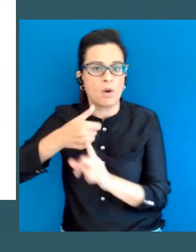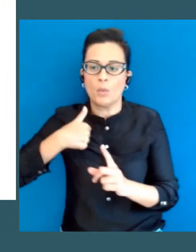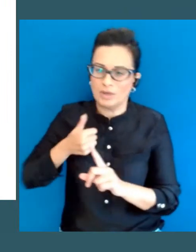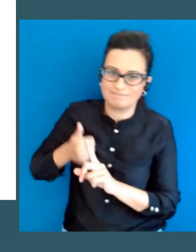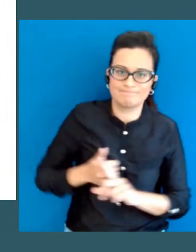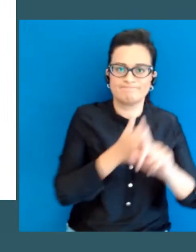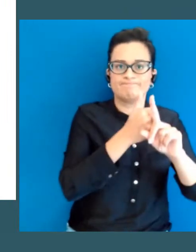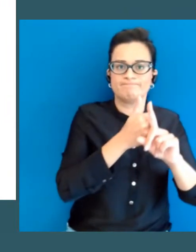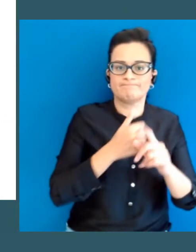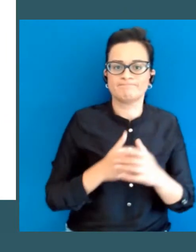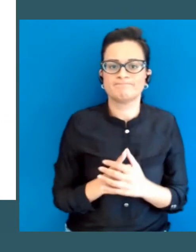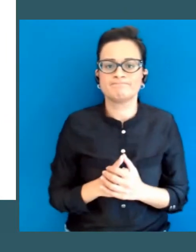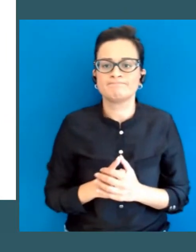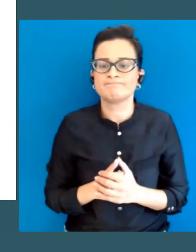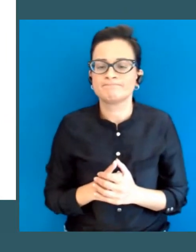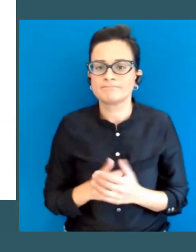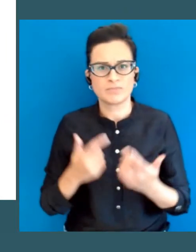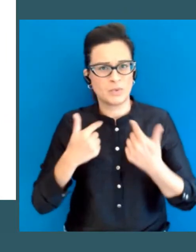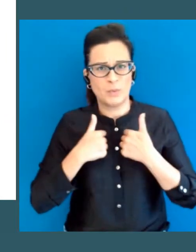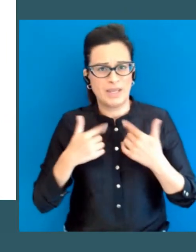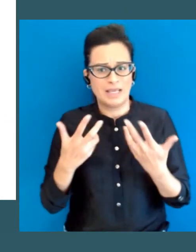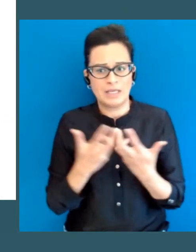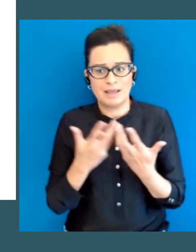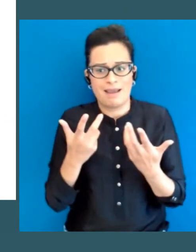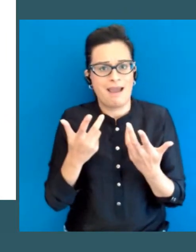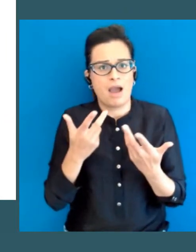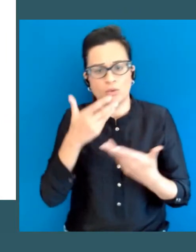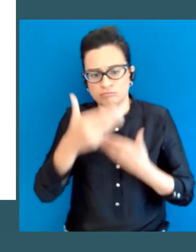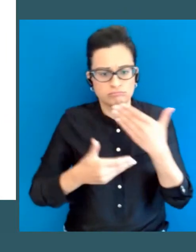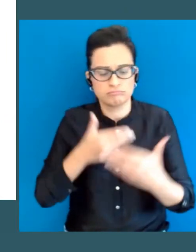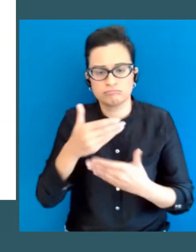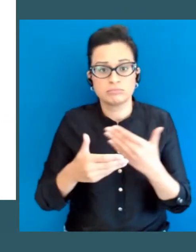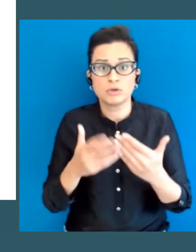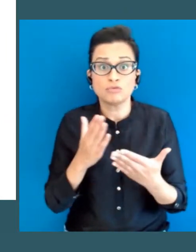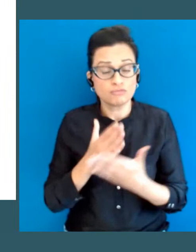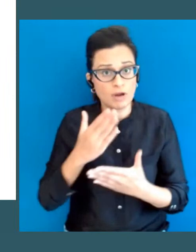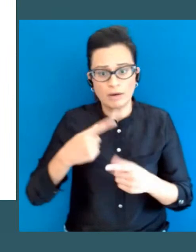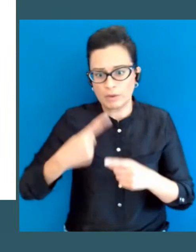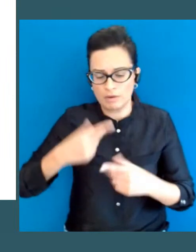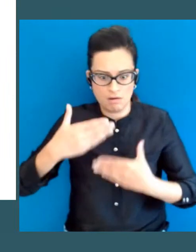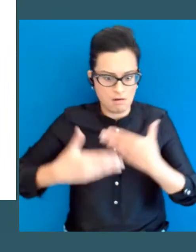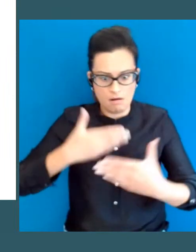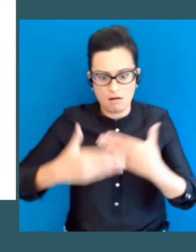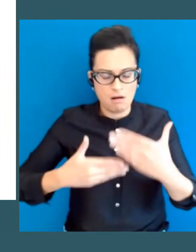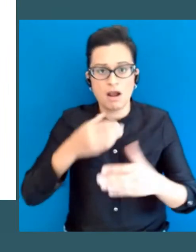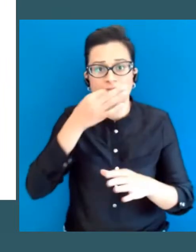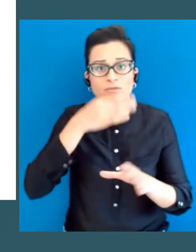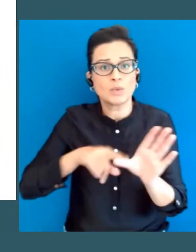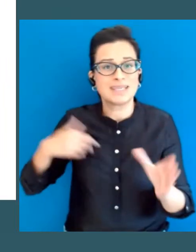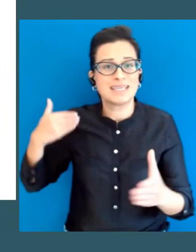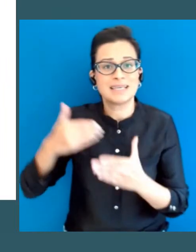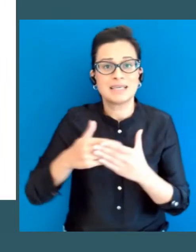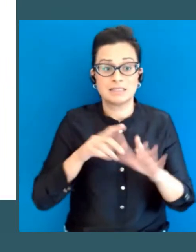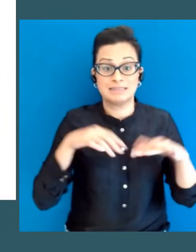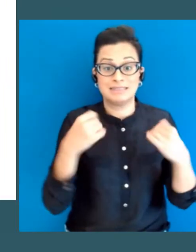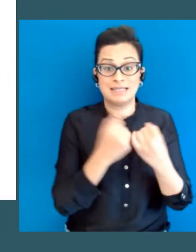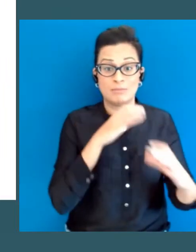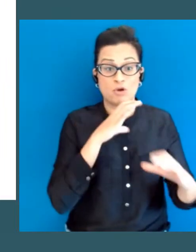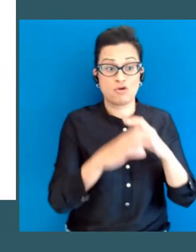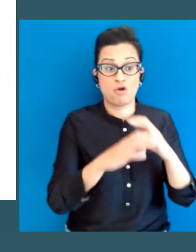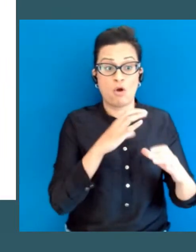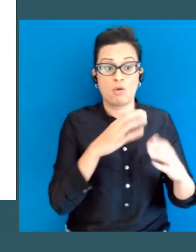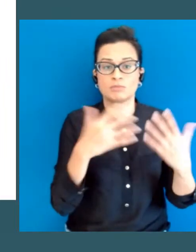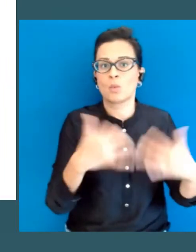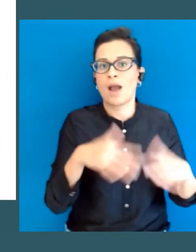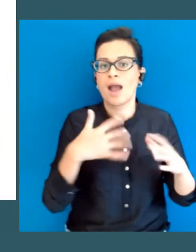So how do we do this? So it's really moved forwards in the last few years. We've got an amazing comms team who manage our social media accounts. We've